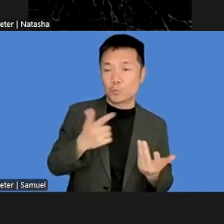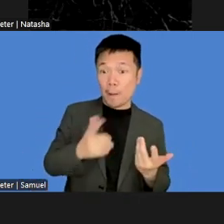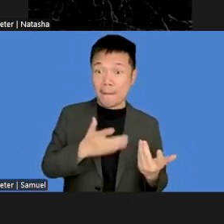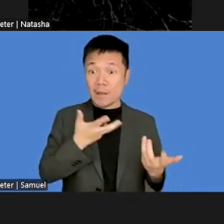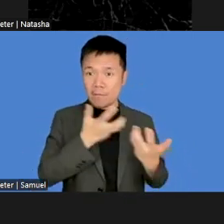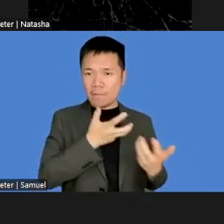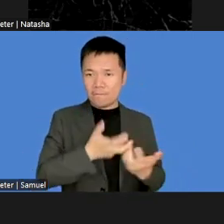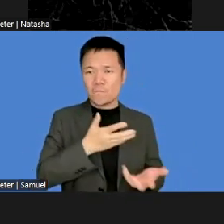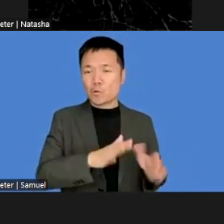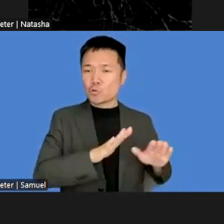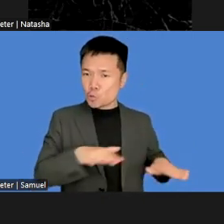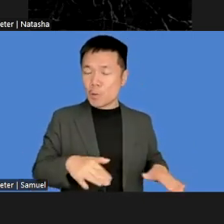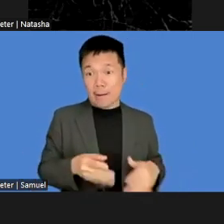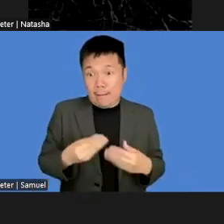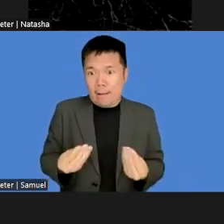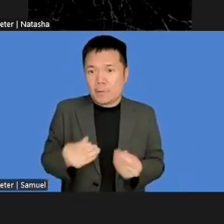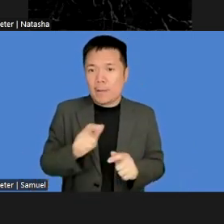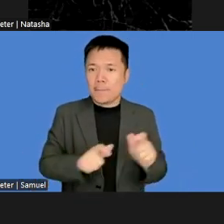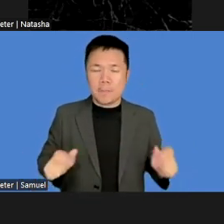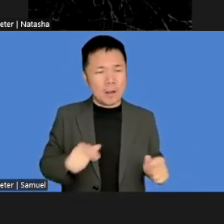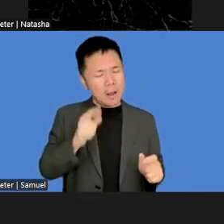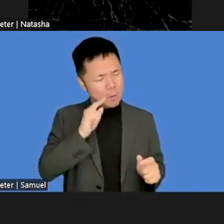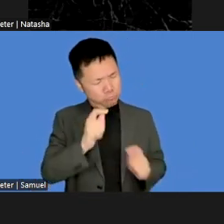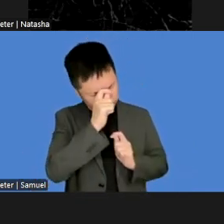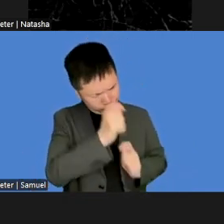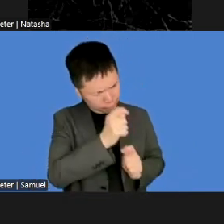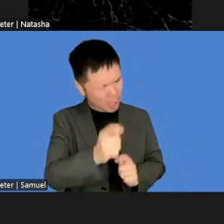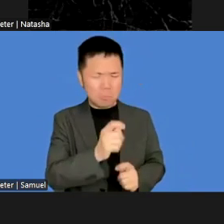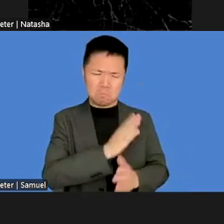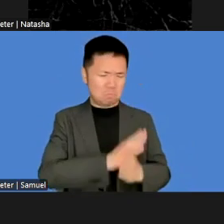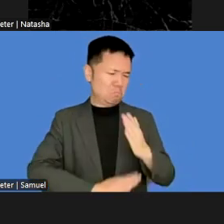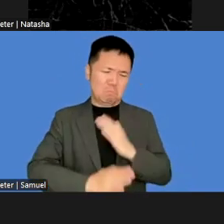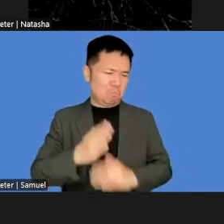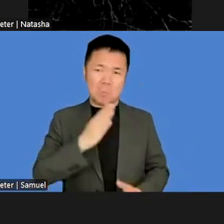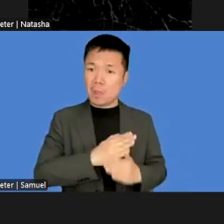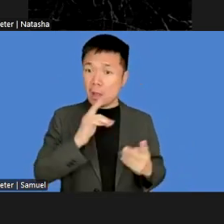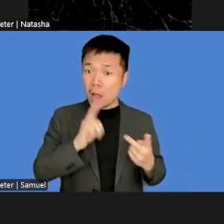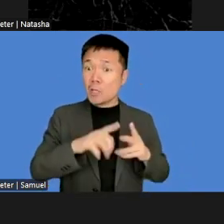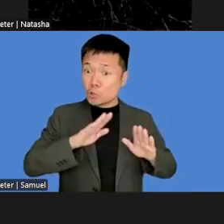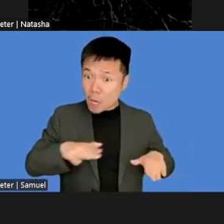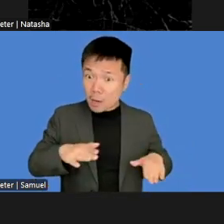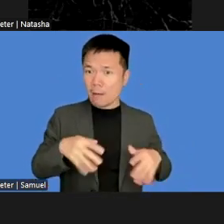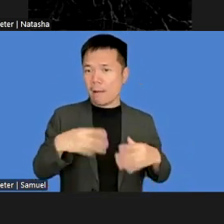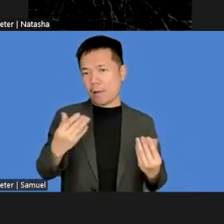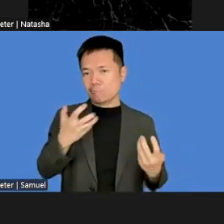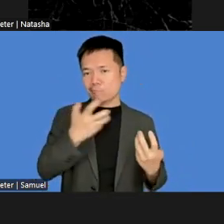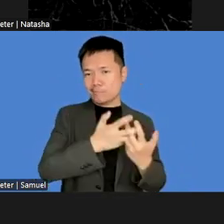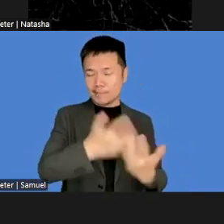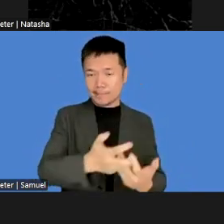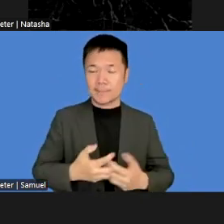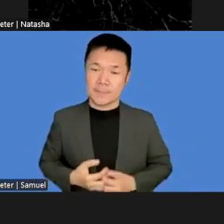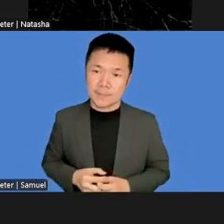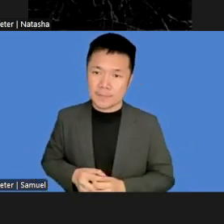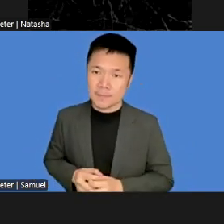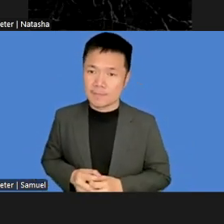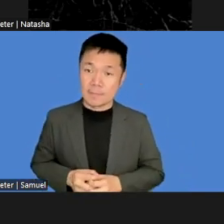of two states of being, right? Being a person with a disability as well as being a child. And we know the issues that